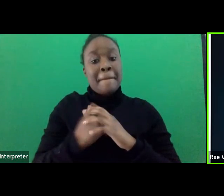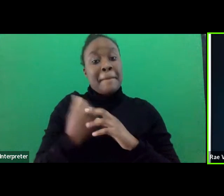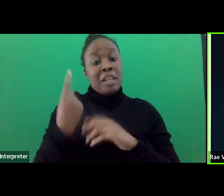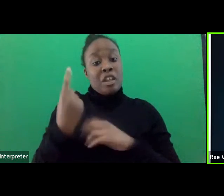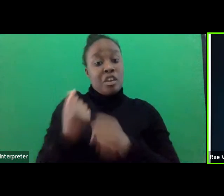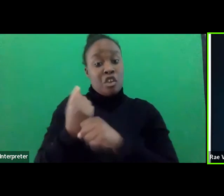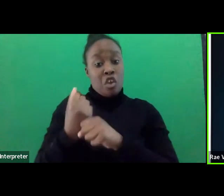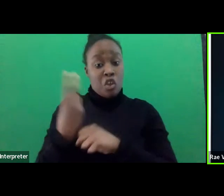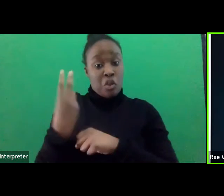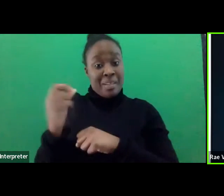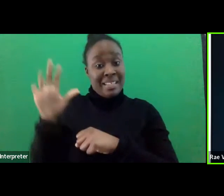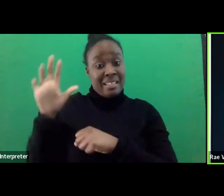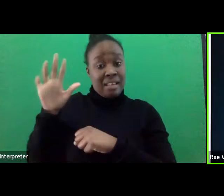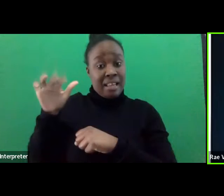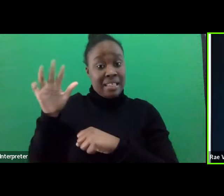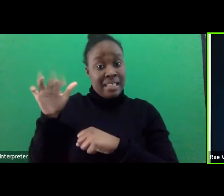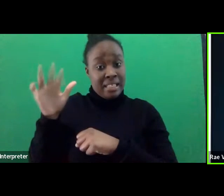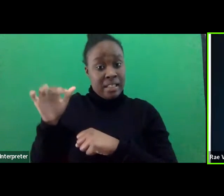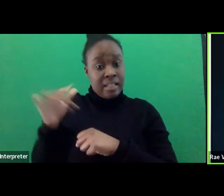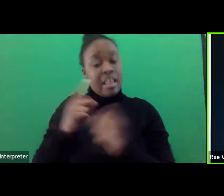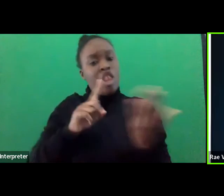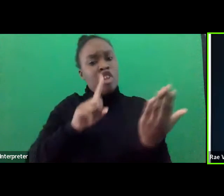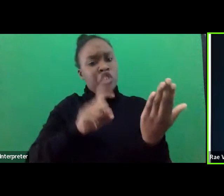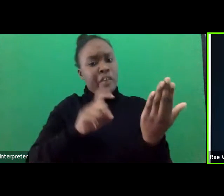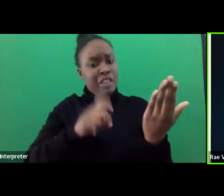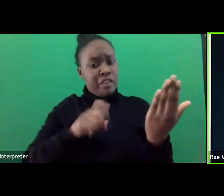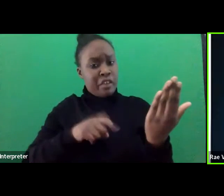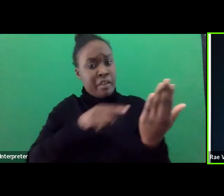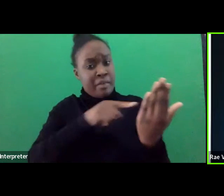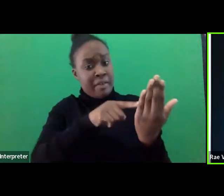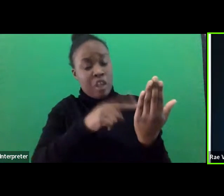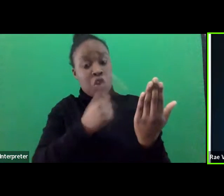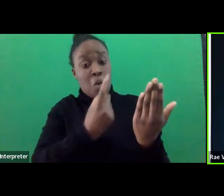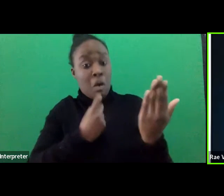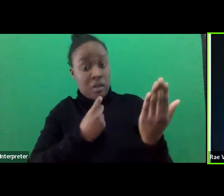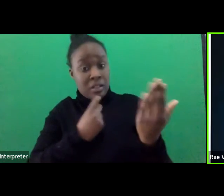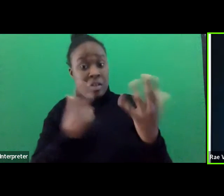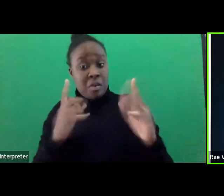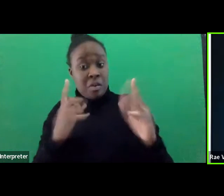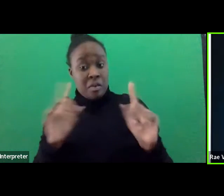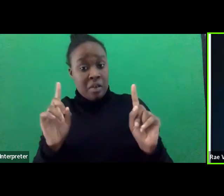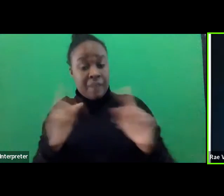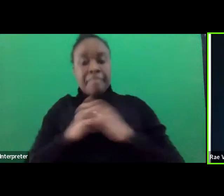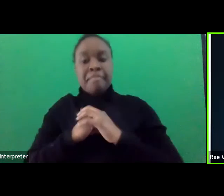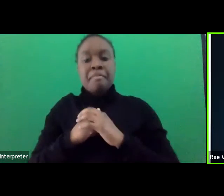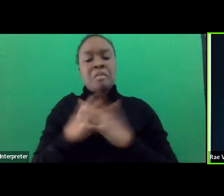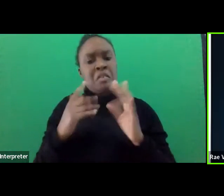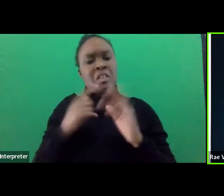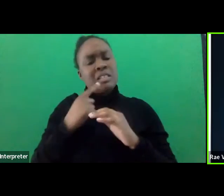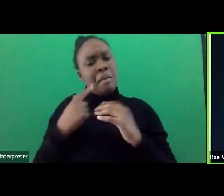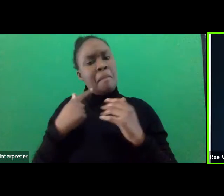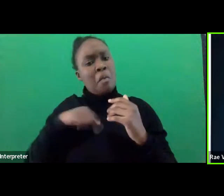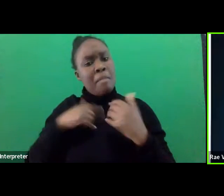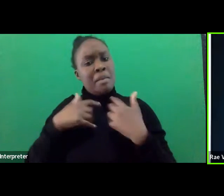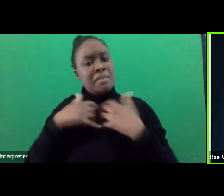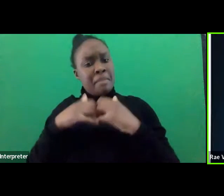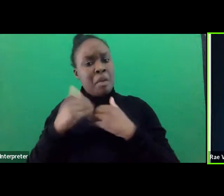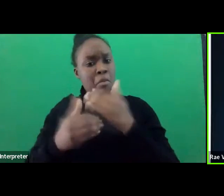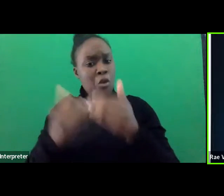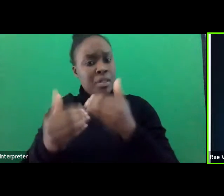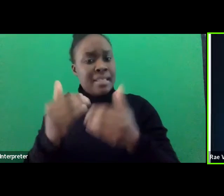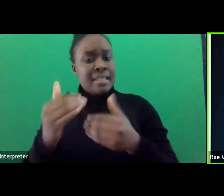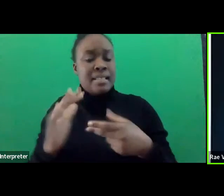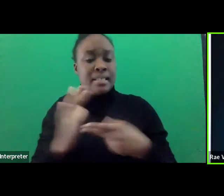you asked us to, amongst other things, 1, provide process simplifications, 2, to